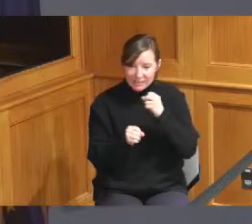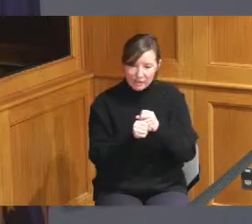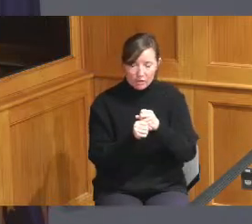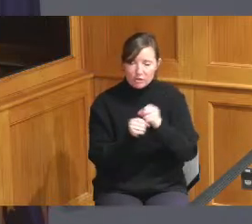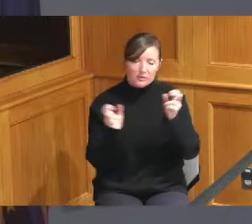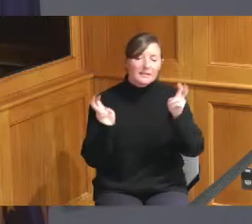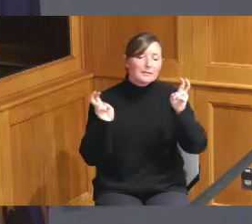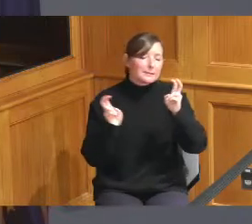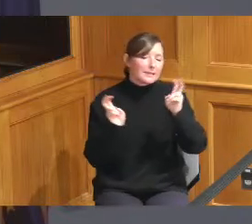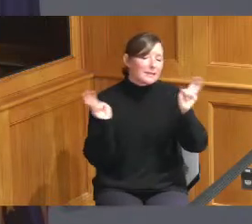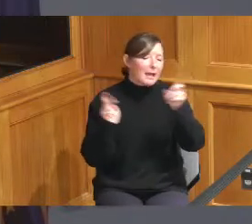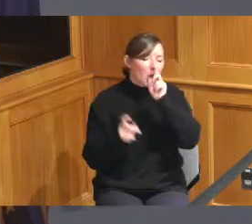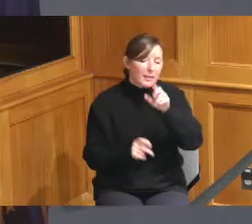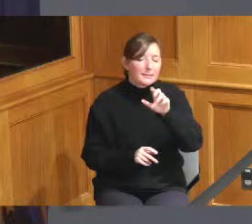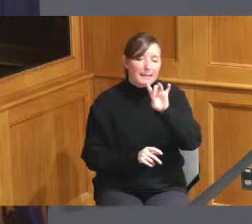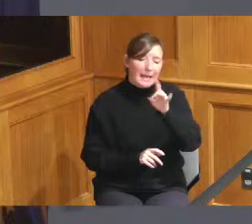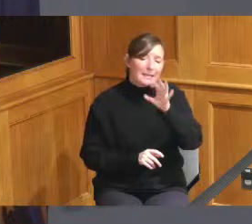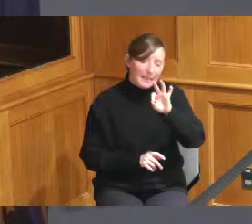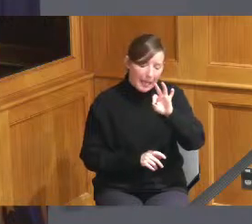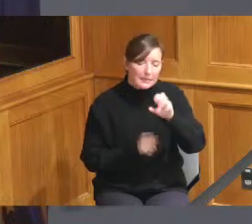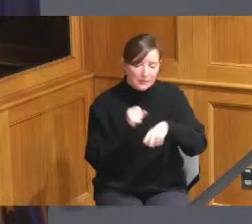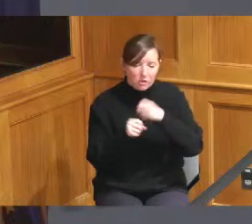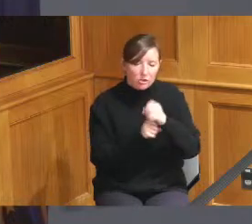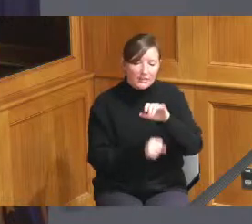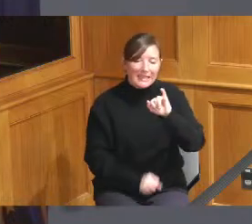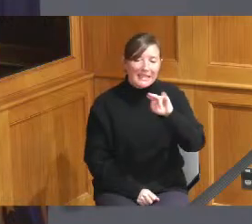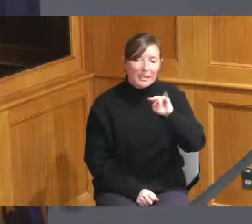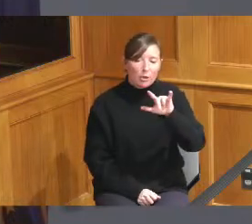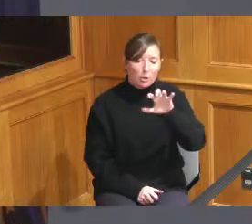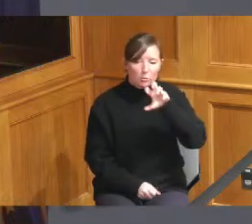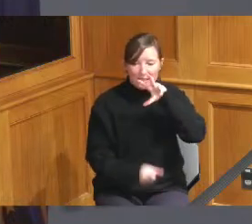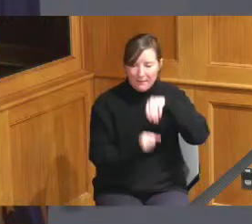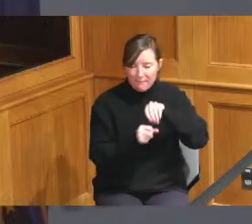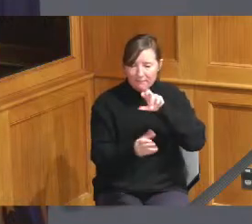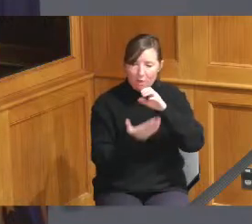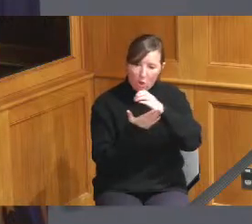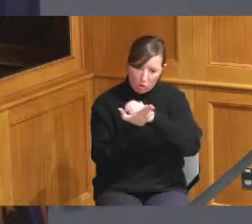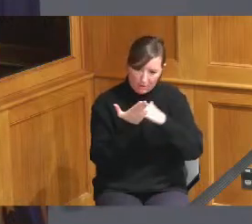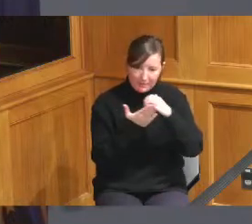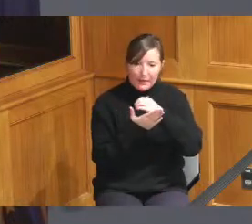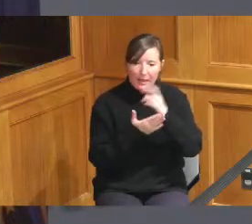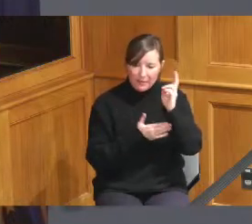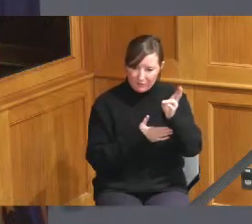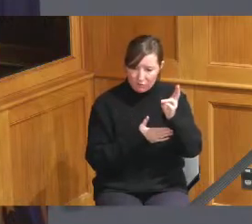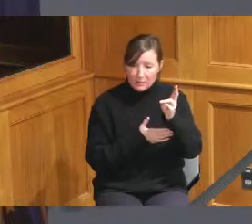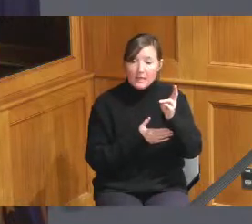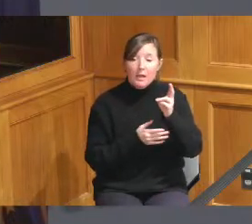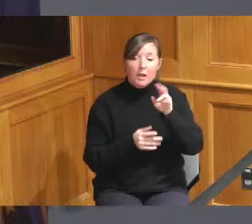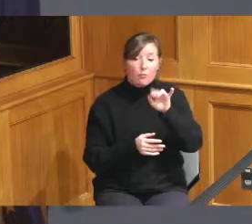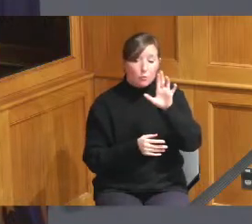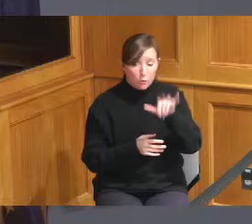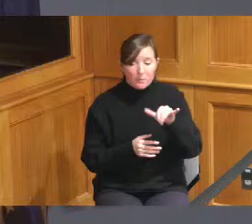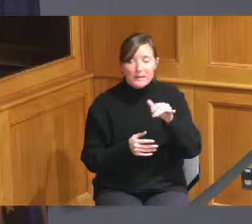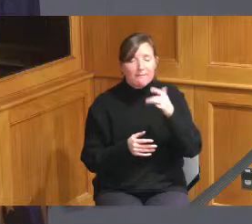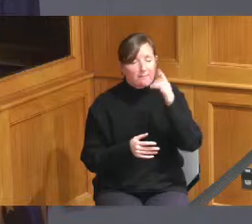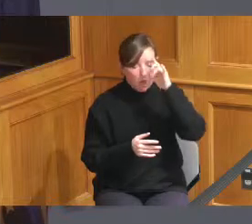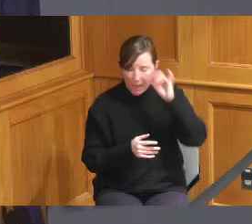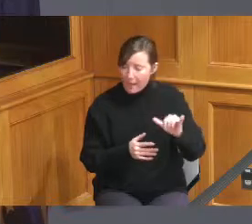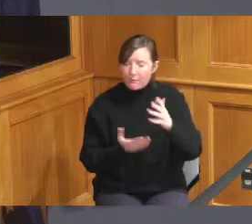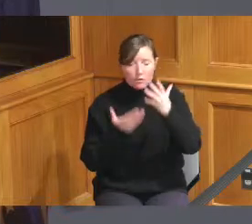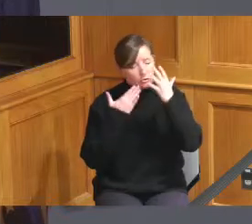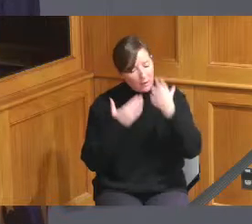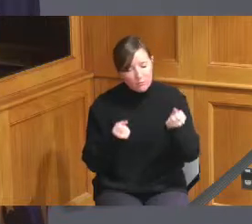American history, a work in progress, and is forever grateful to the many unsung heroes